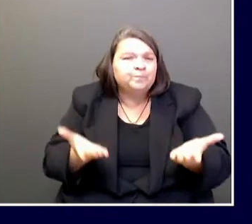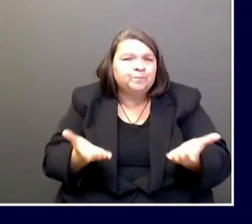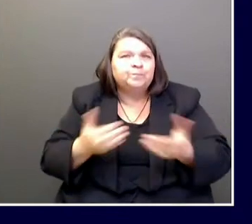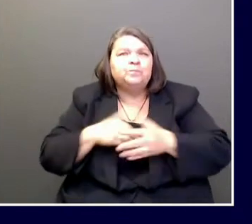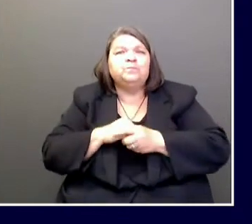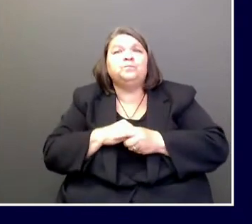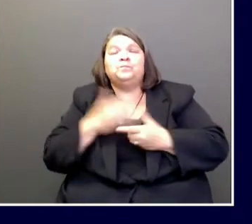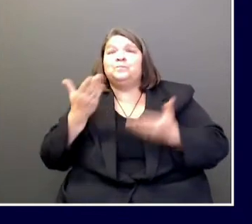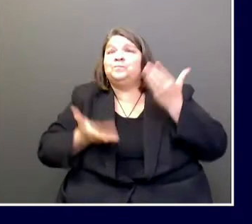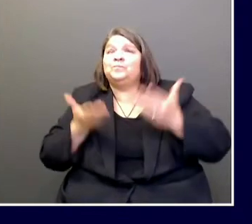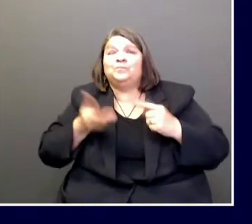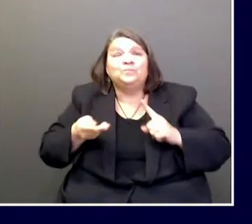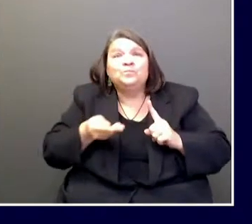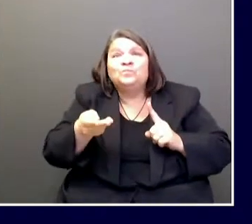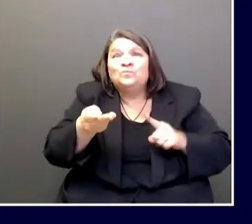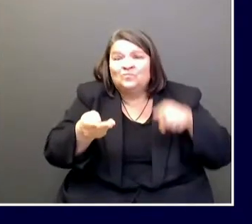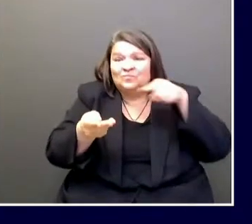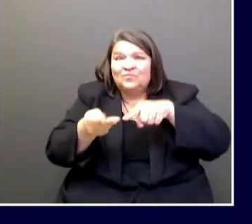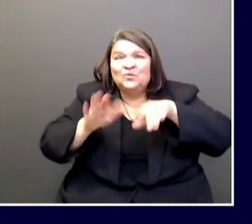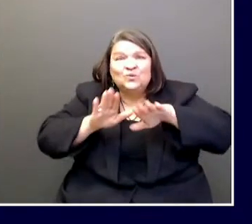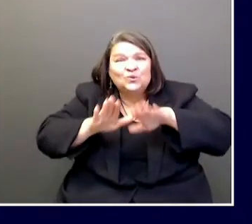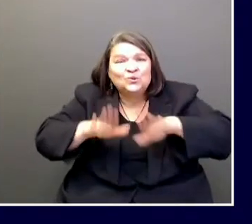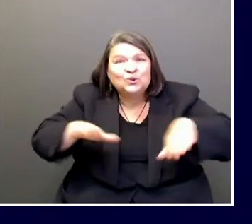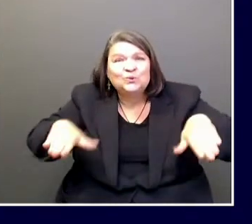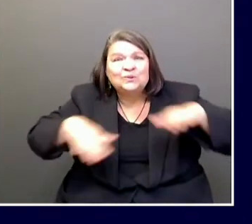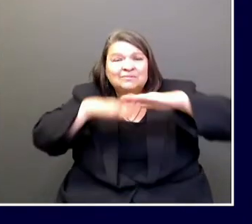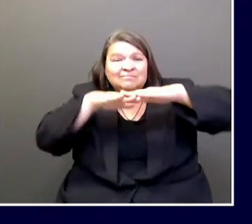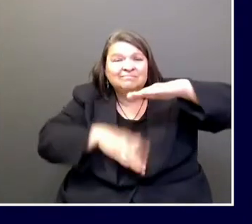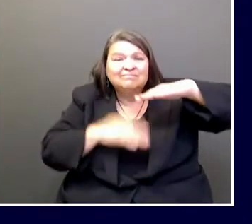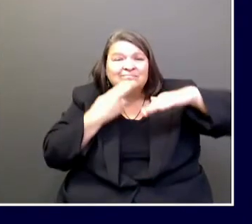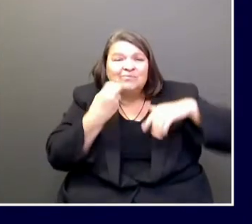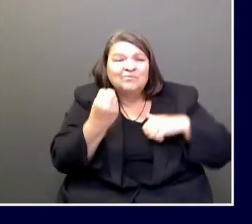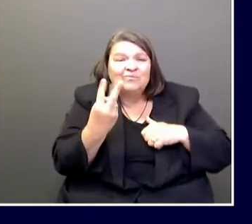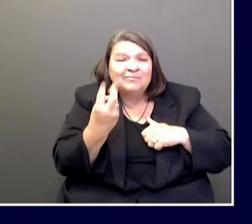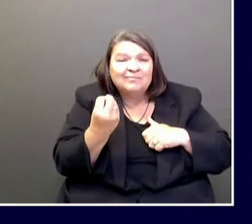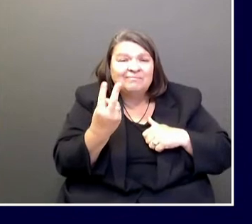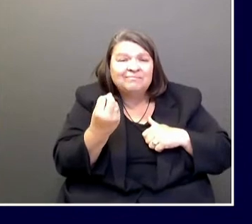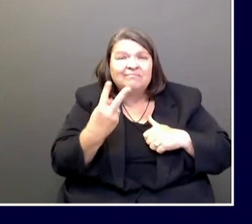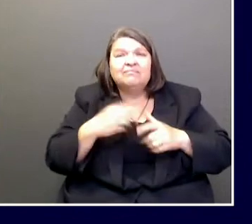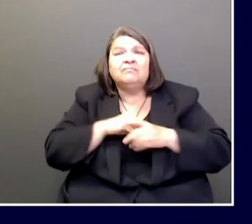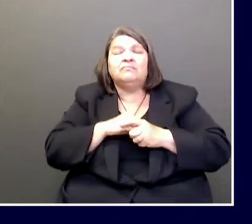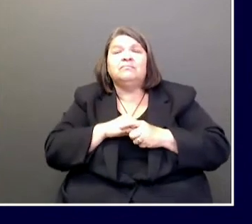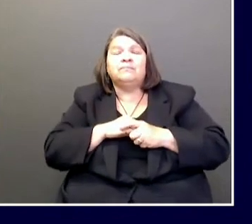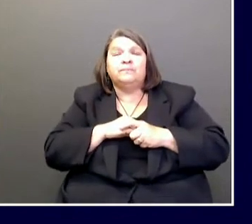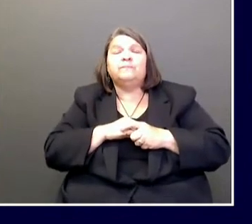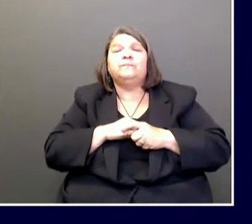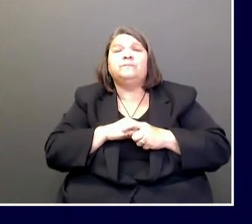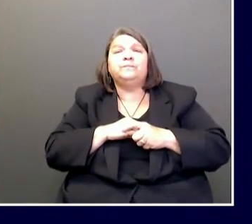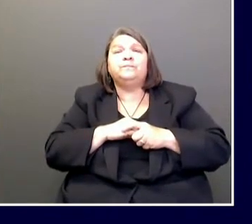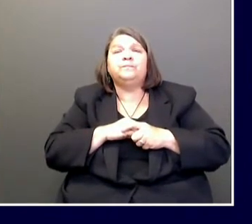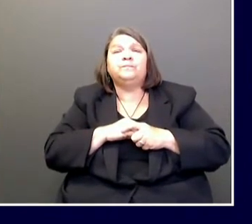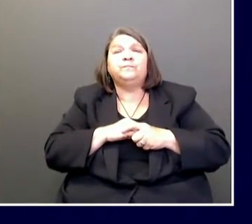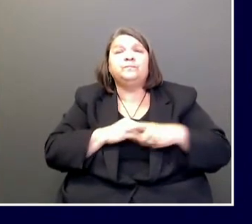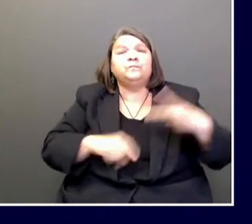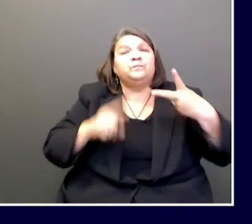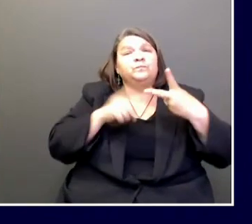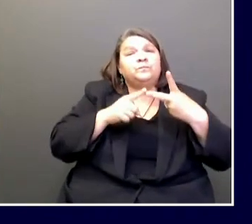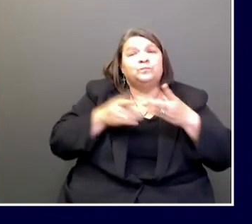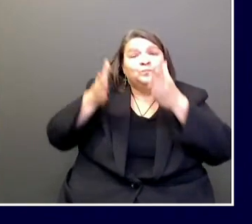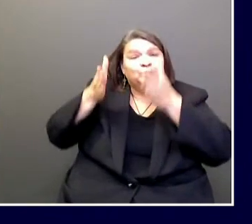for a vaccine, or an immunocompromised person for whom the vaccine may not be fully